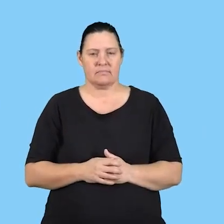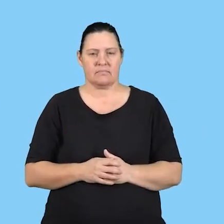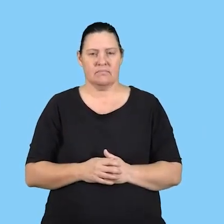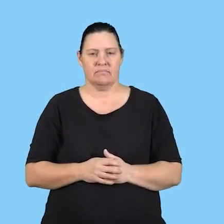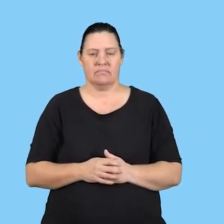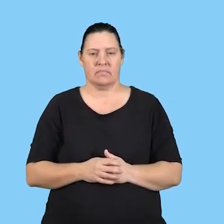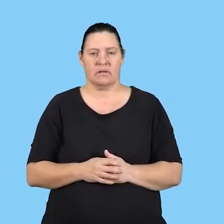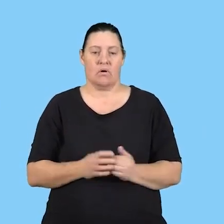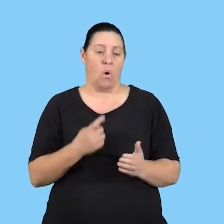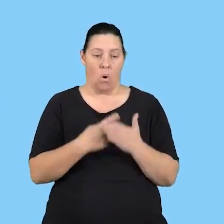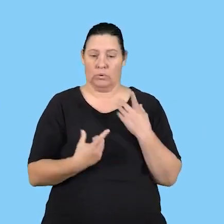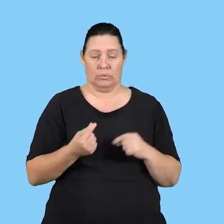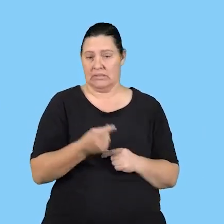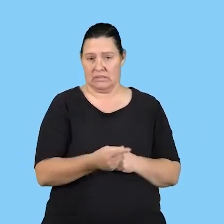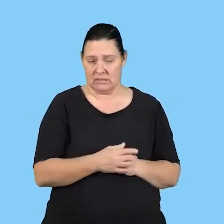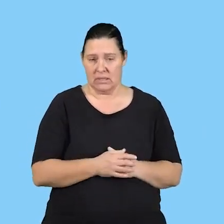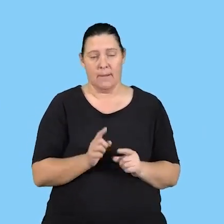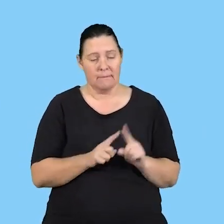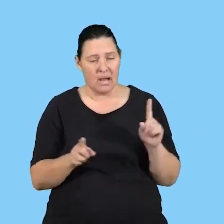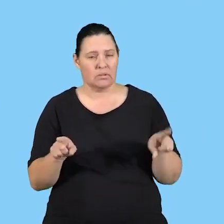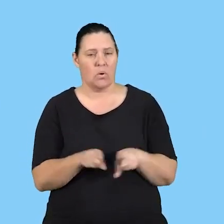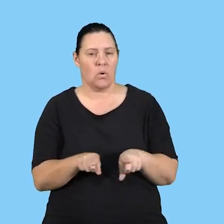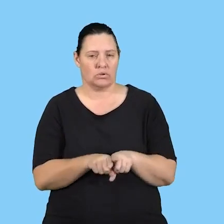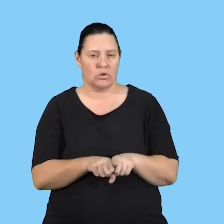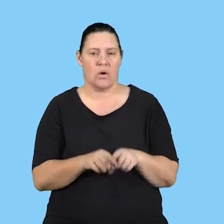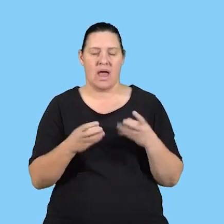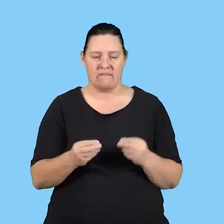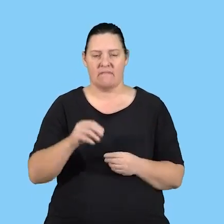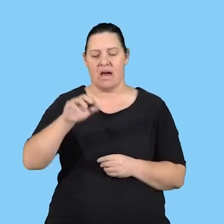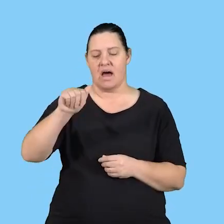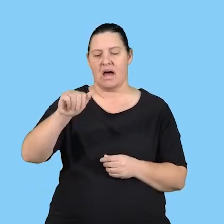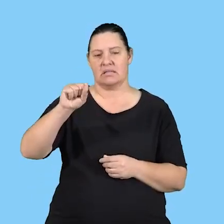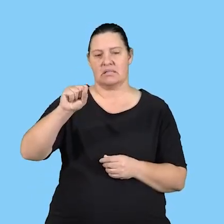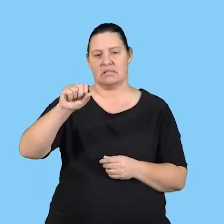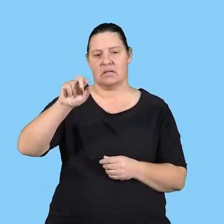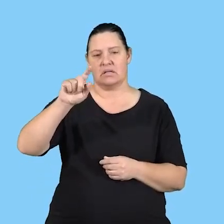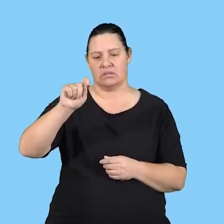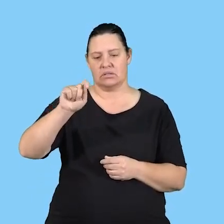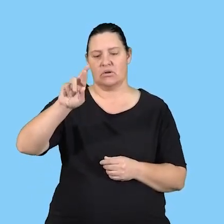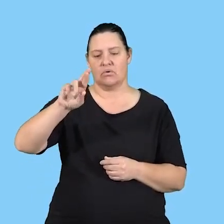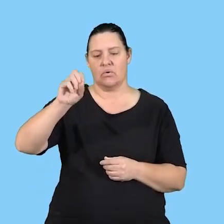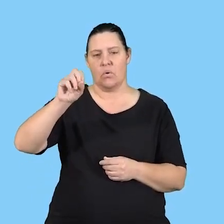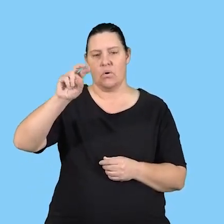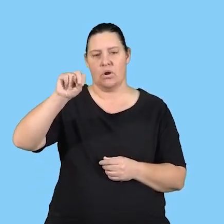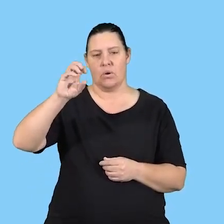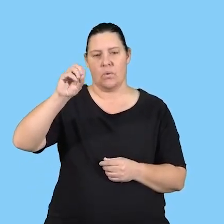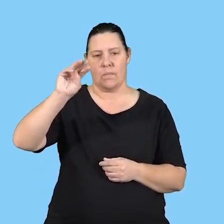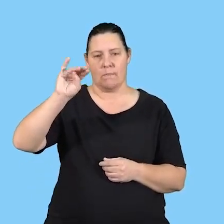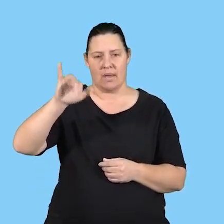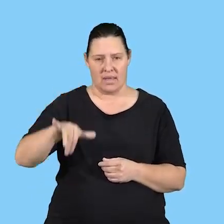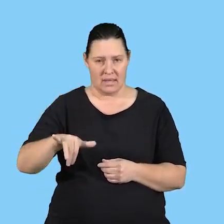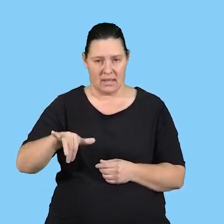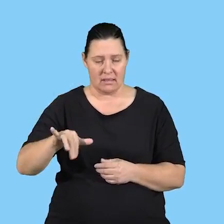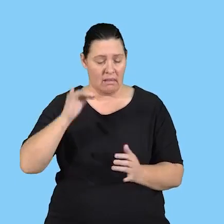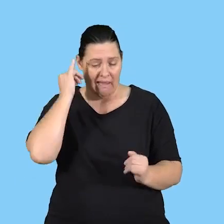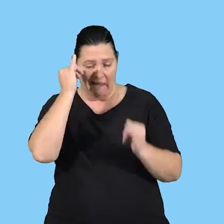Not only does it do that, it also has astronomy. So there's a number of